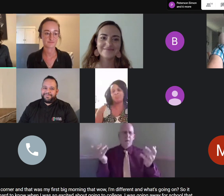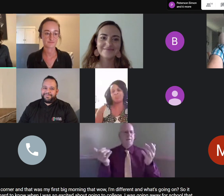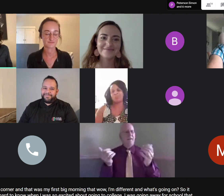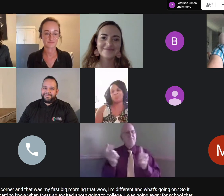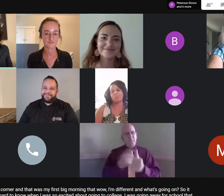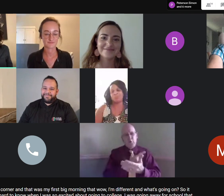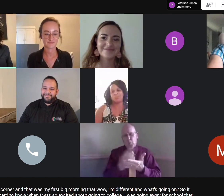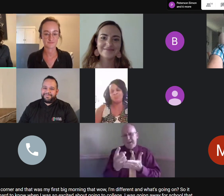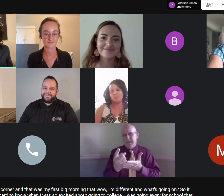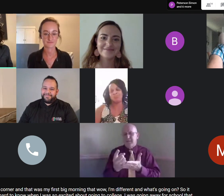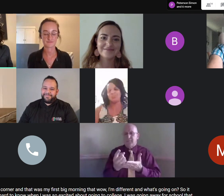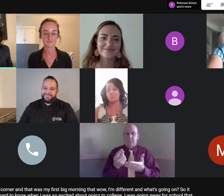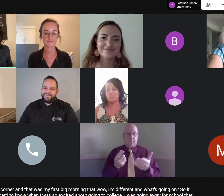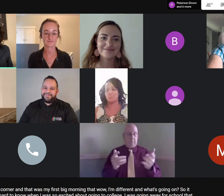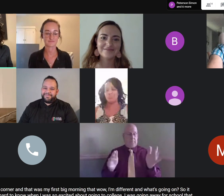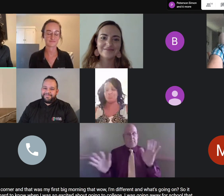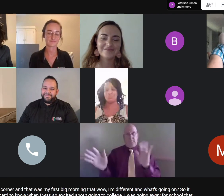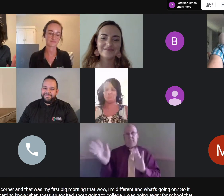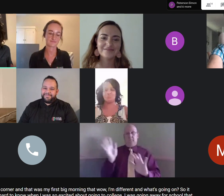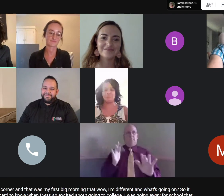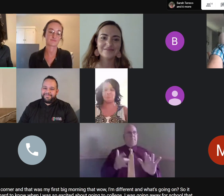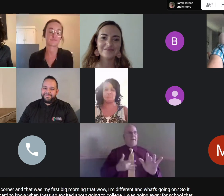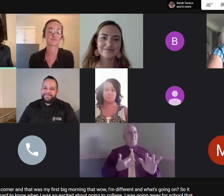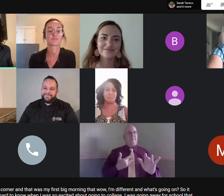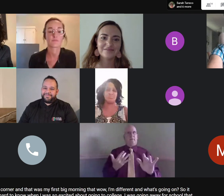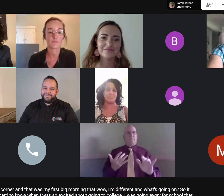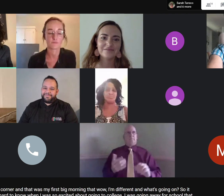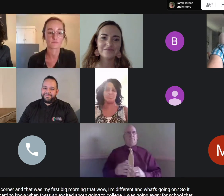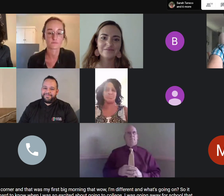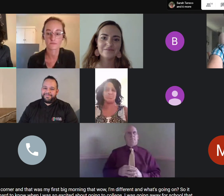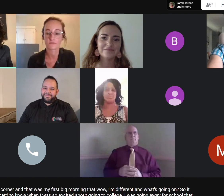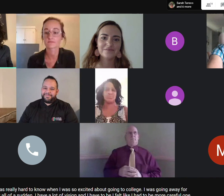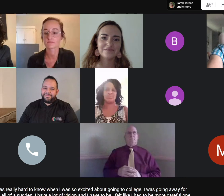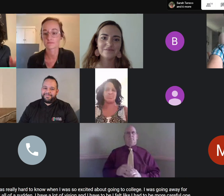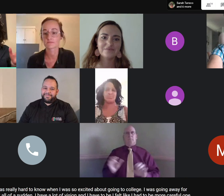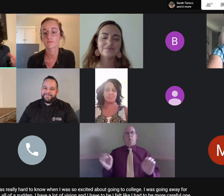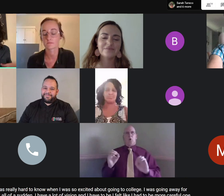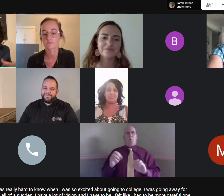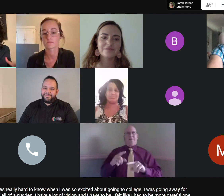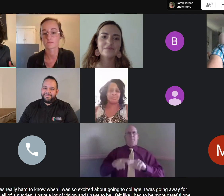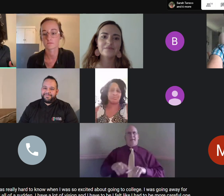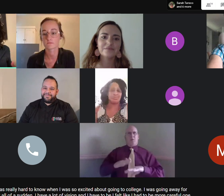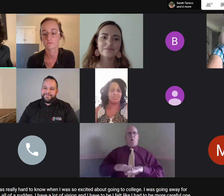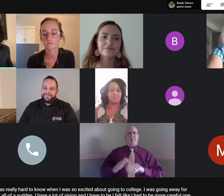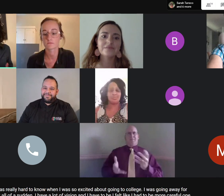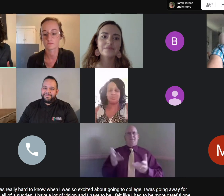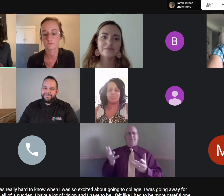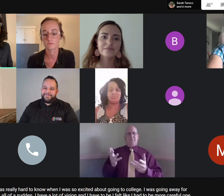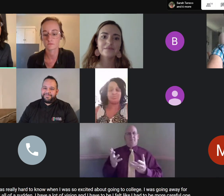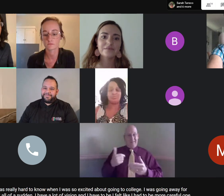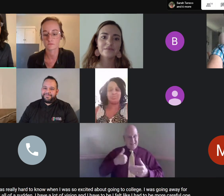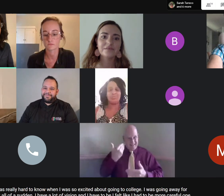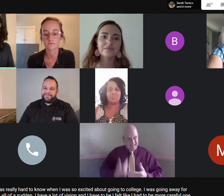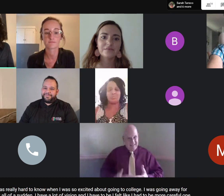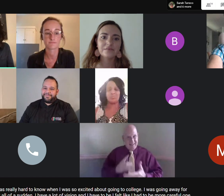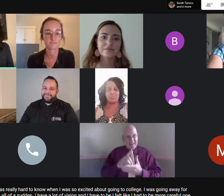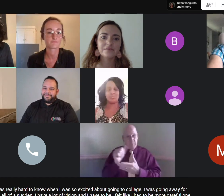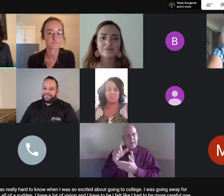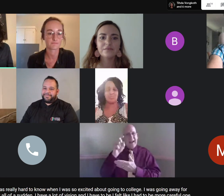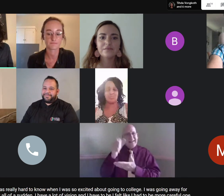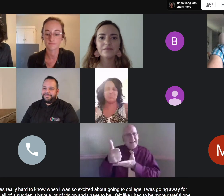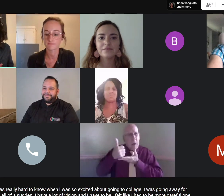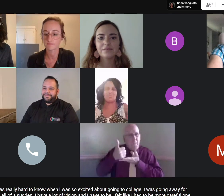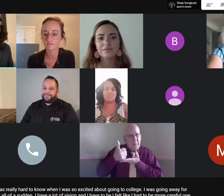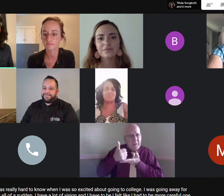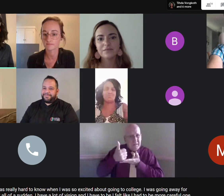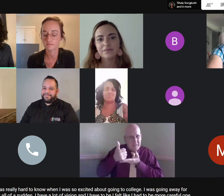I felt like I had no one that I could count on. And as a person with a disability, like I needed some help